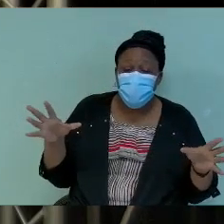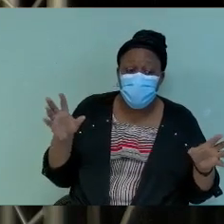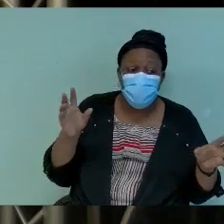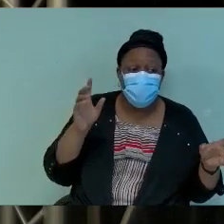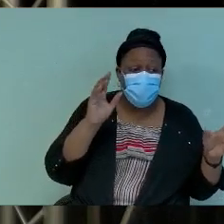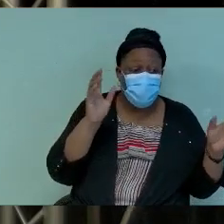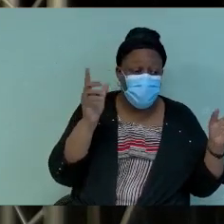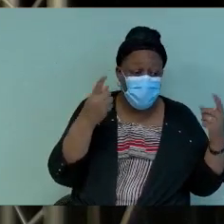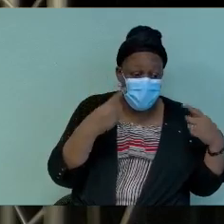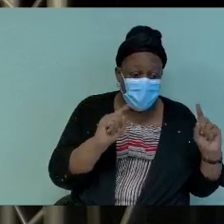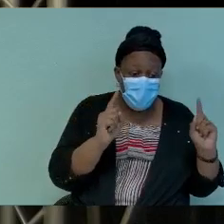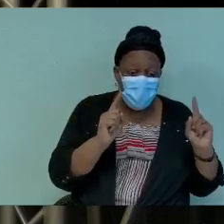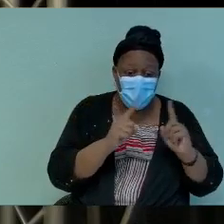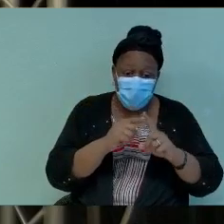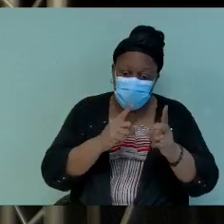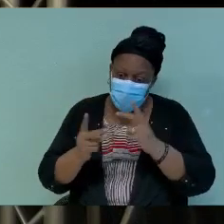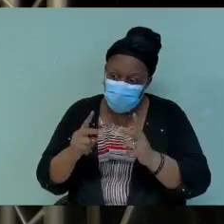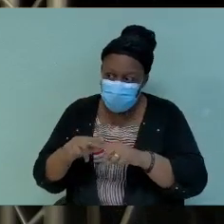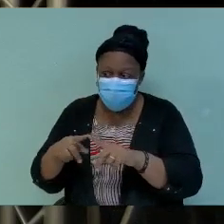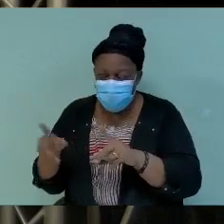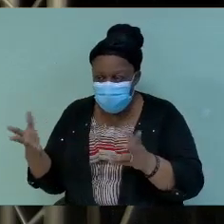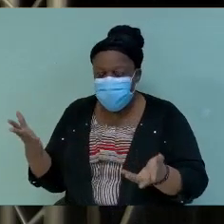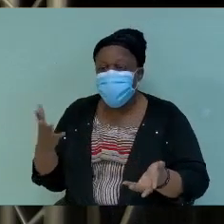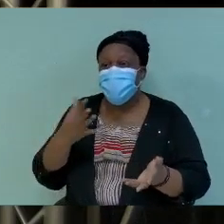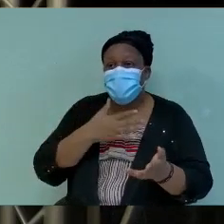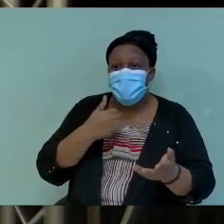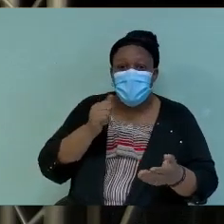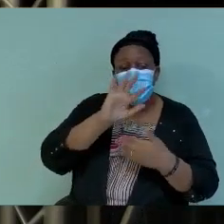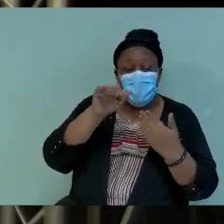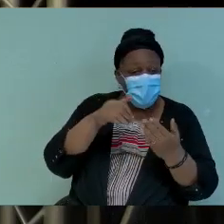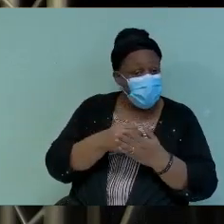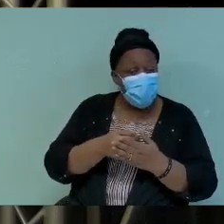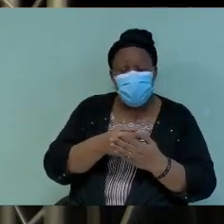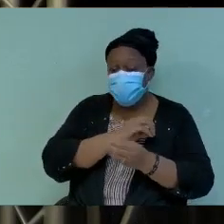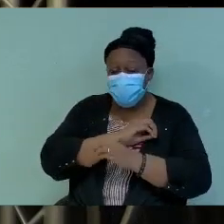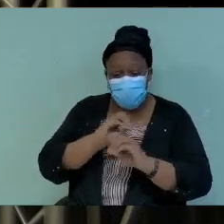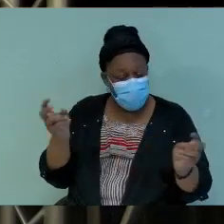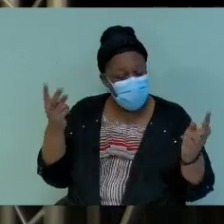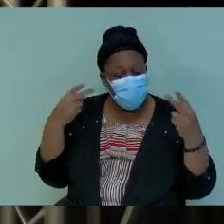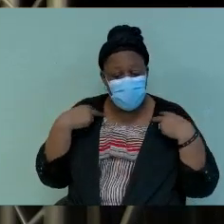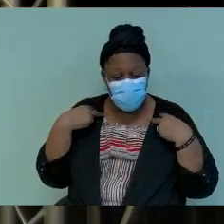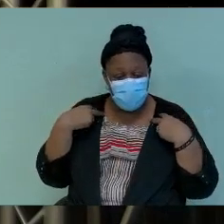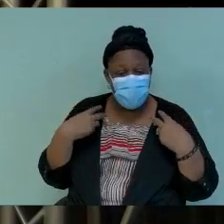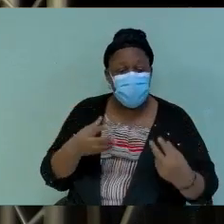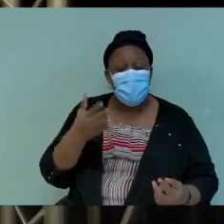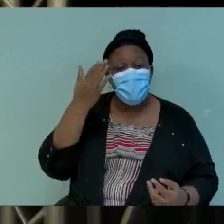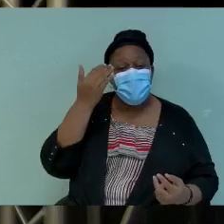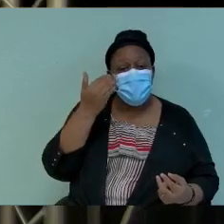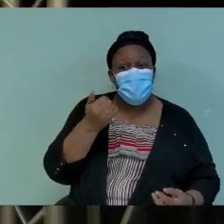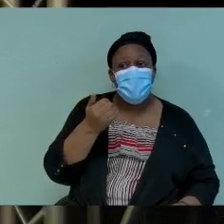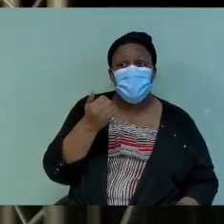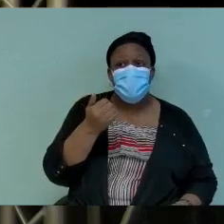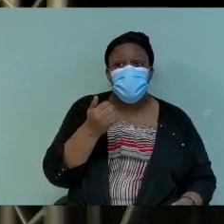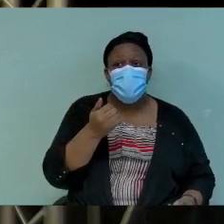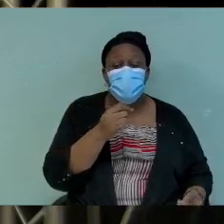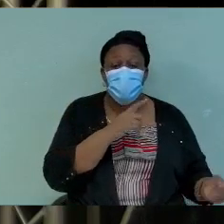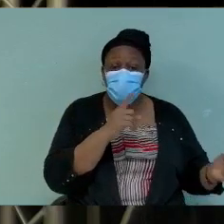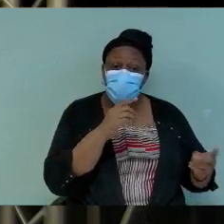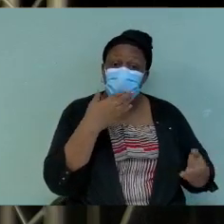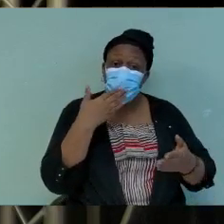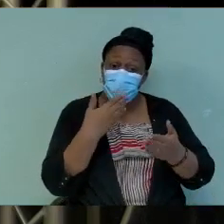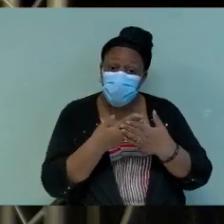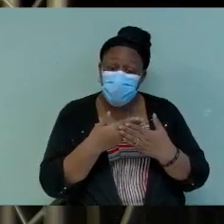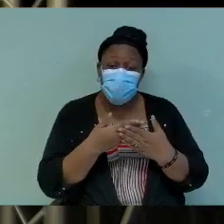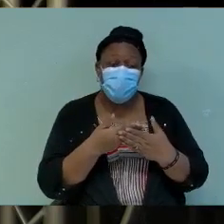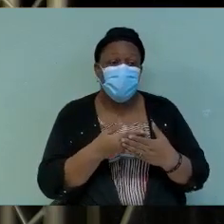were tested, and to date, all of them are negative. Of the 15 cases, they're all doing well.